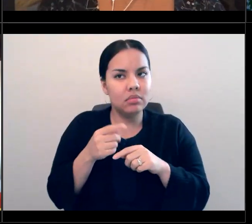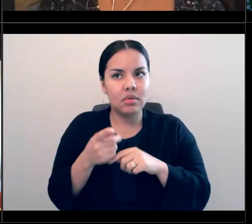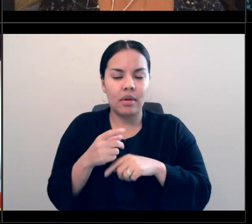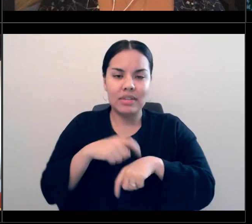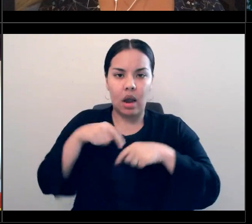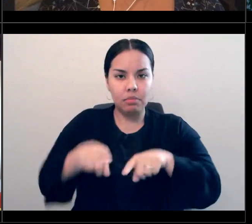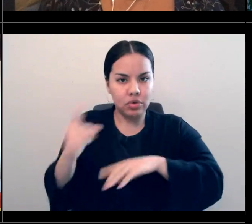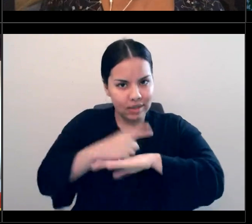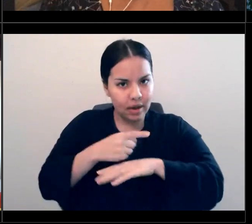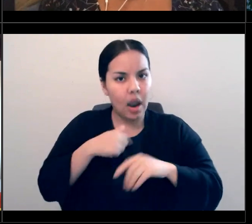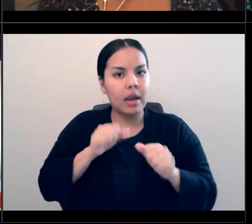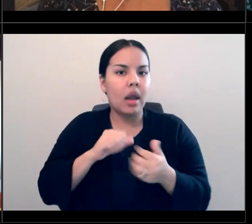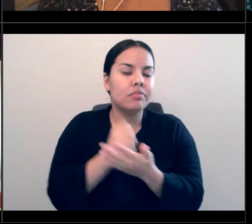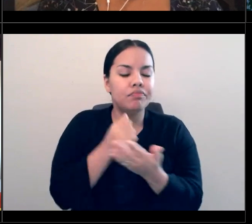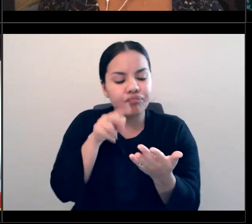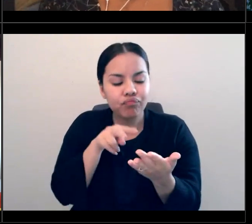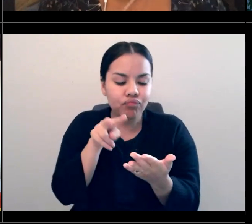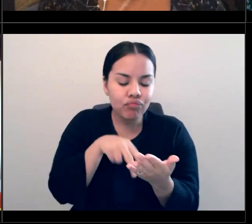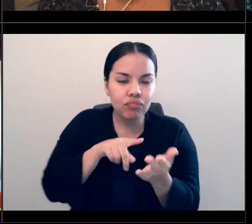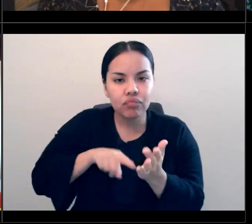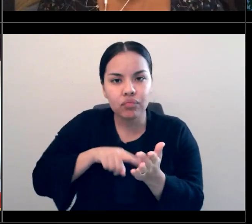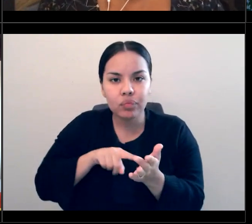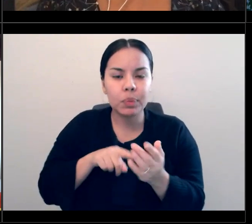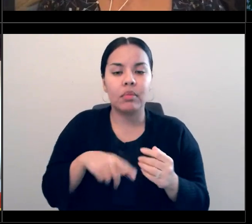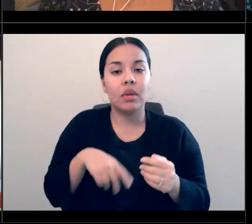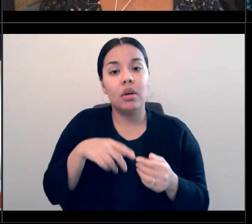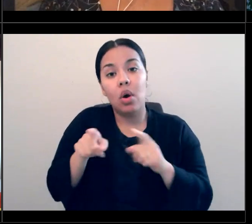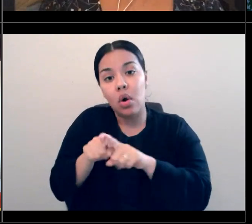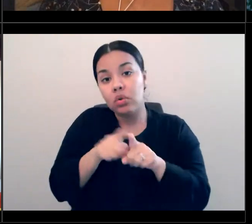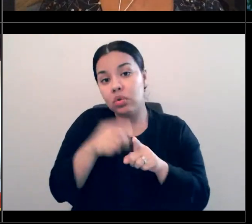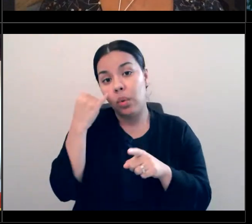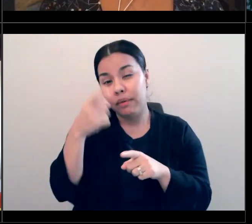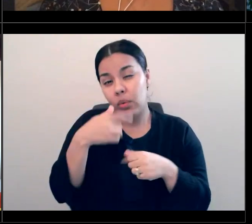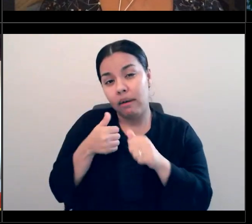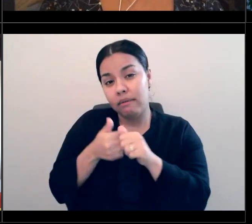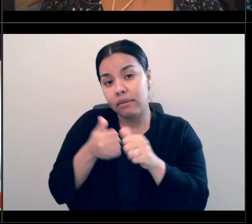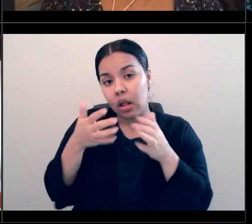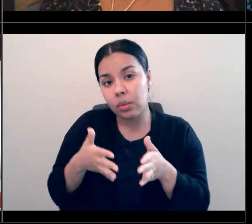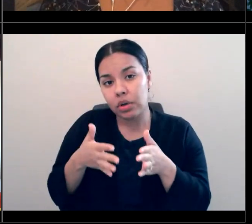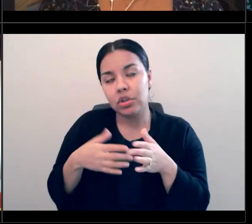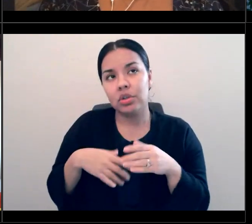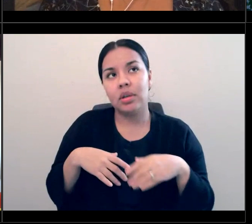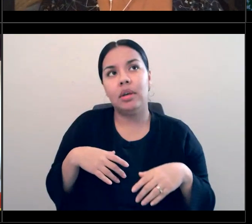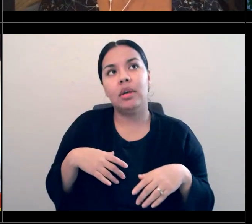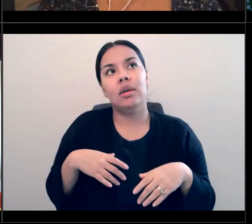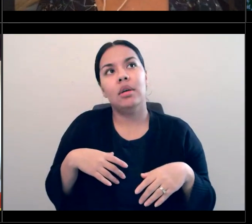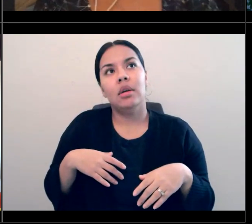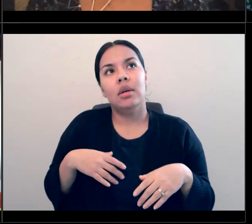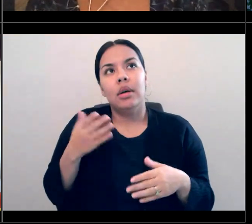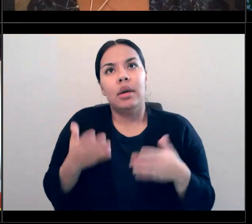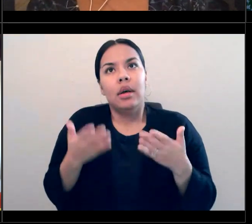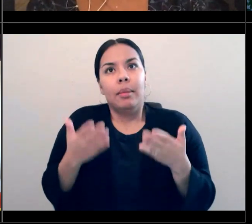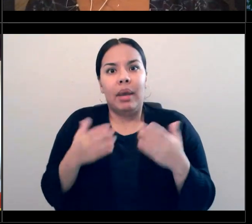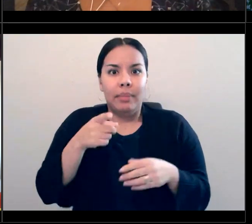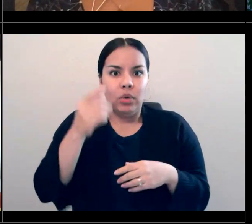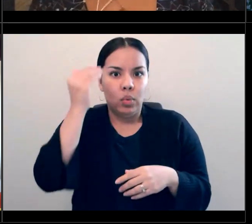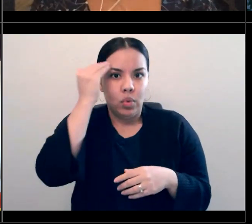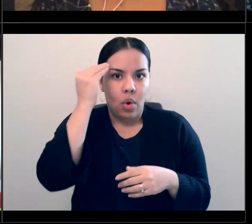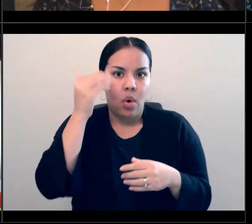Also, you know, if you have some followers, you know that if you tweet something that's like a hot